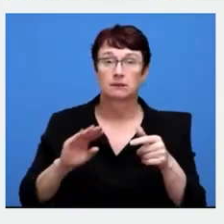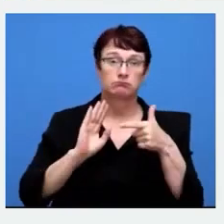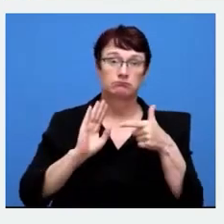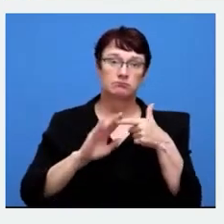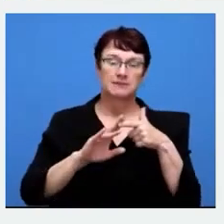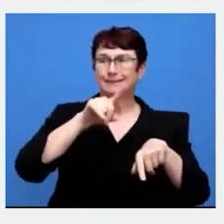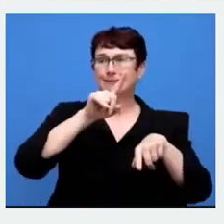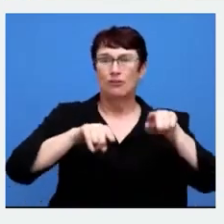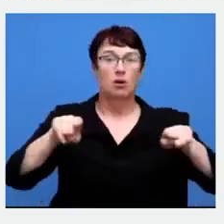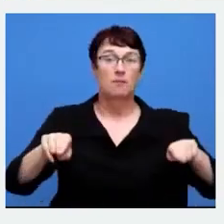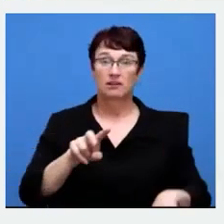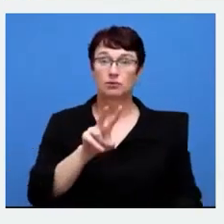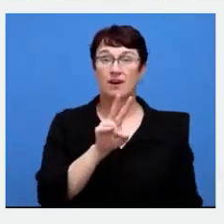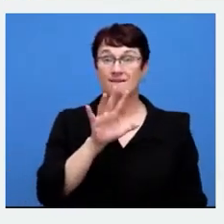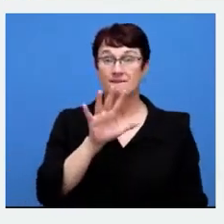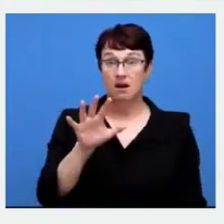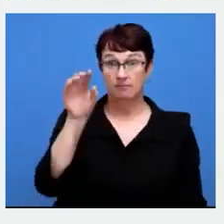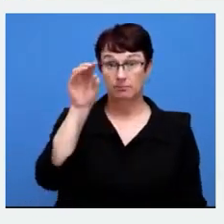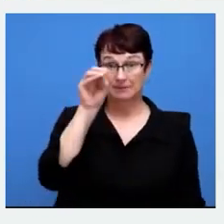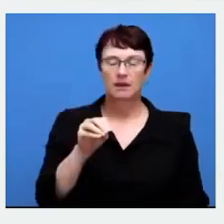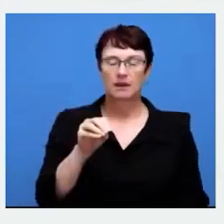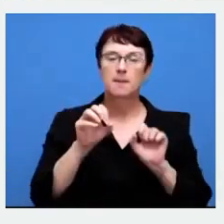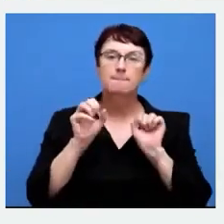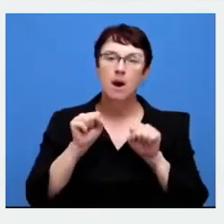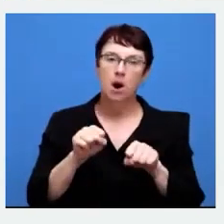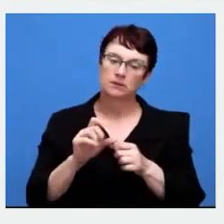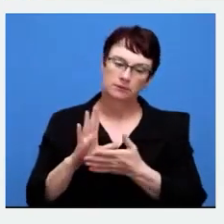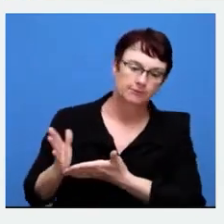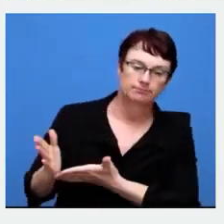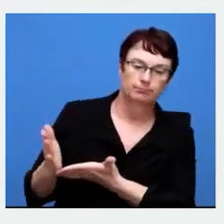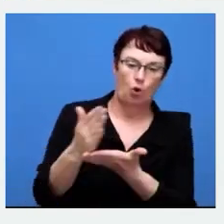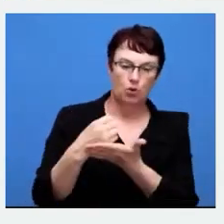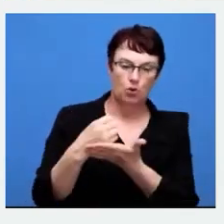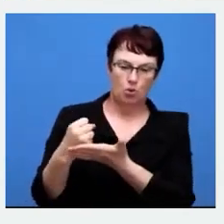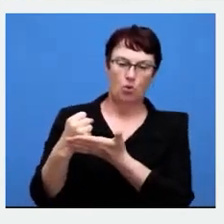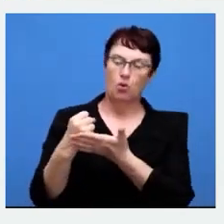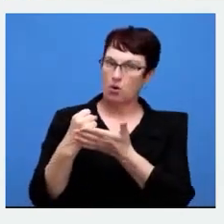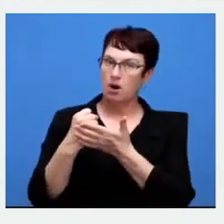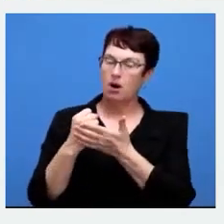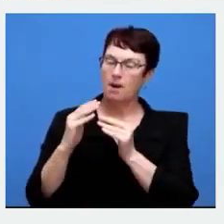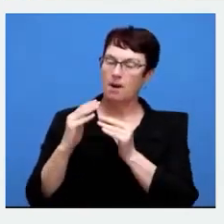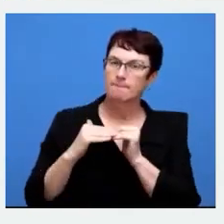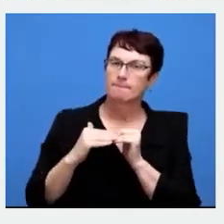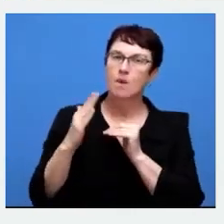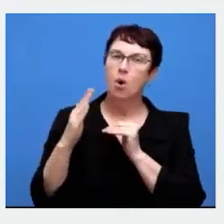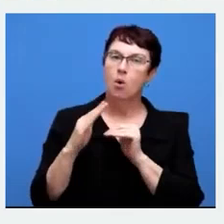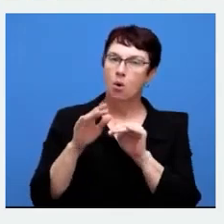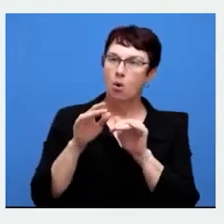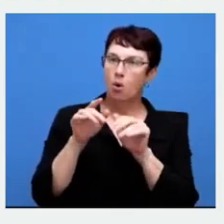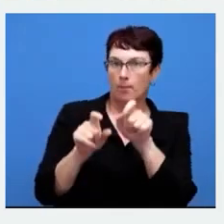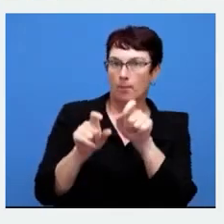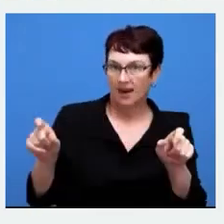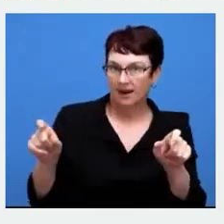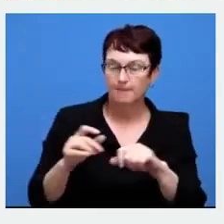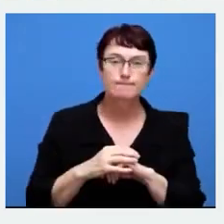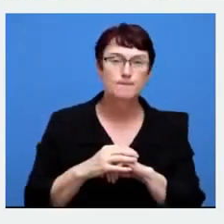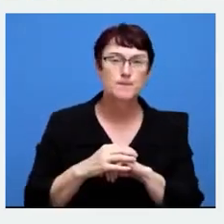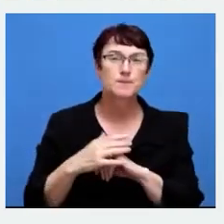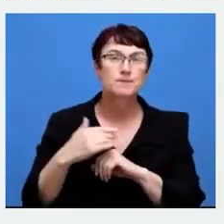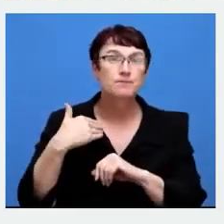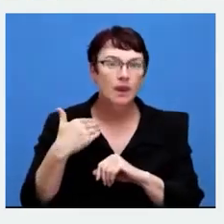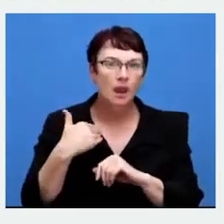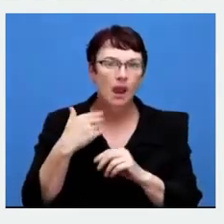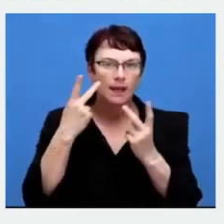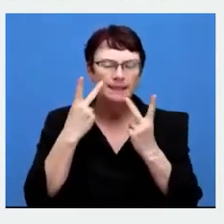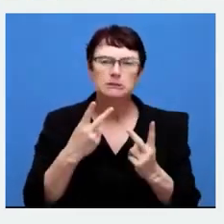public procurement. So, as I mentioned in the beginning, we will hear from two different good practice owners, and the first